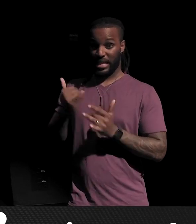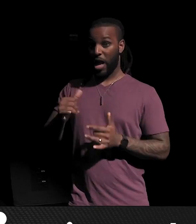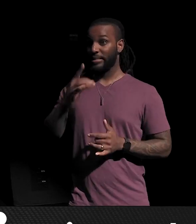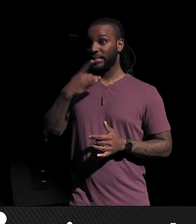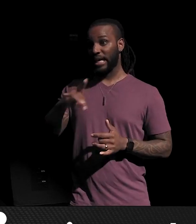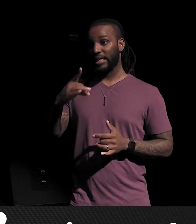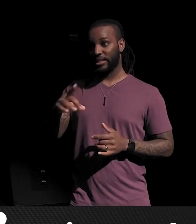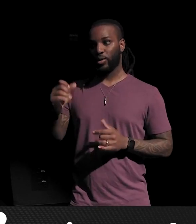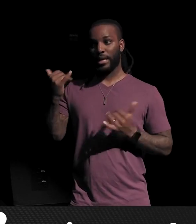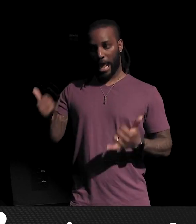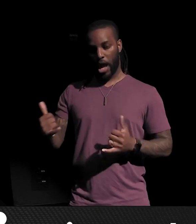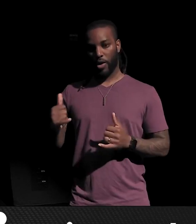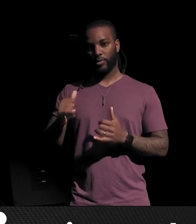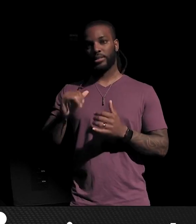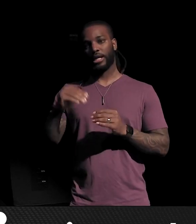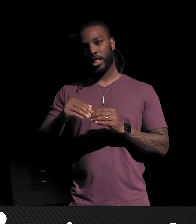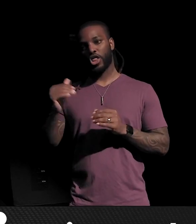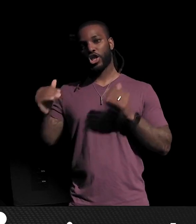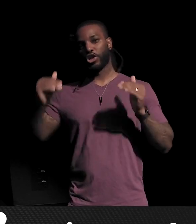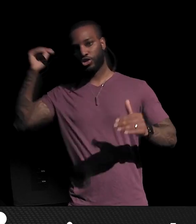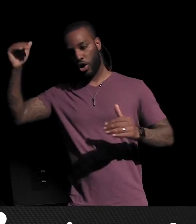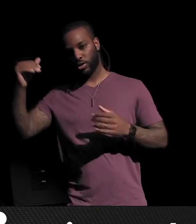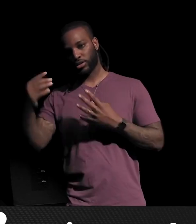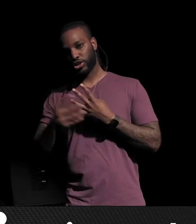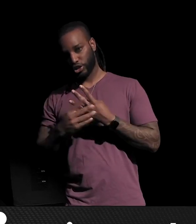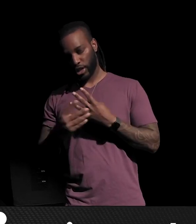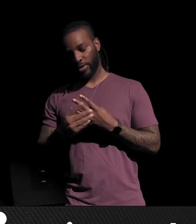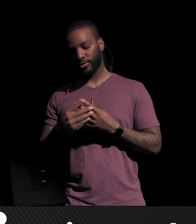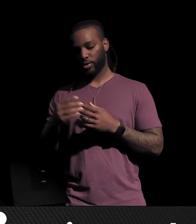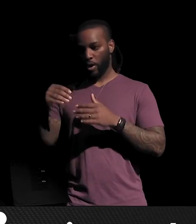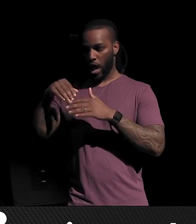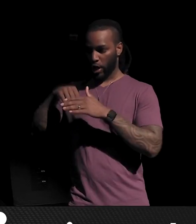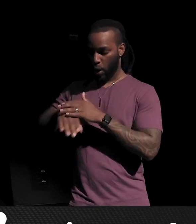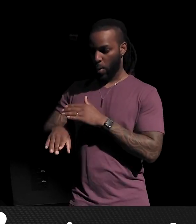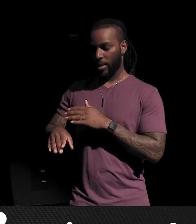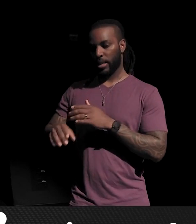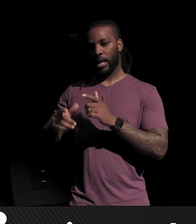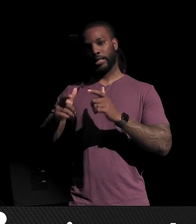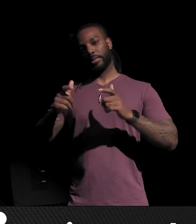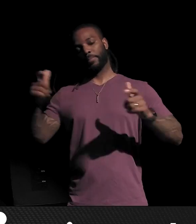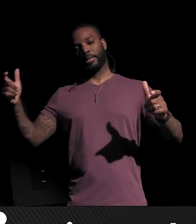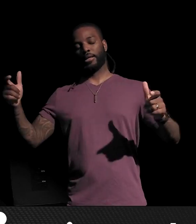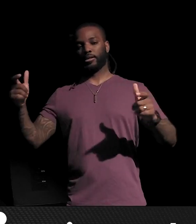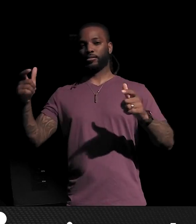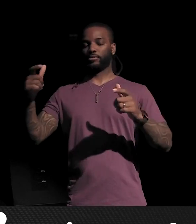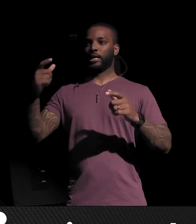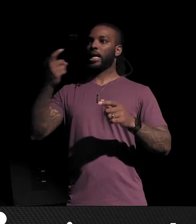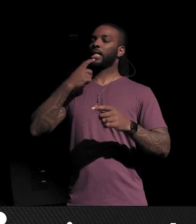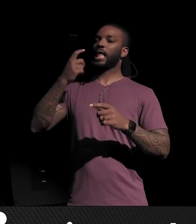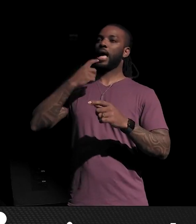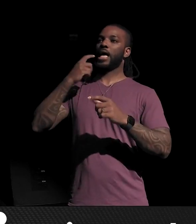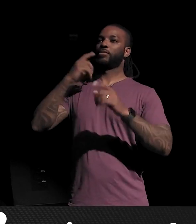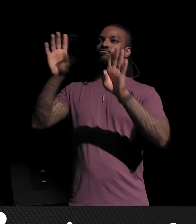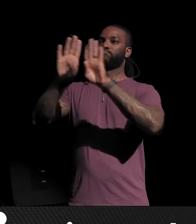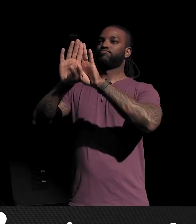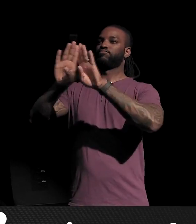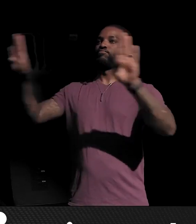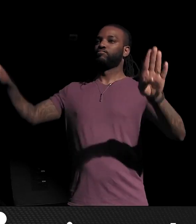the adult jail system. So I go in there, and he's these big columns, and these big bays, and there's this glass, plexiglass, and there's this old